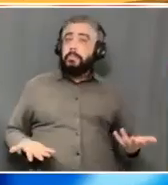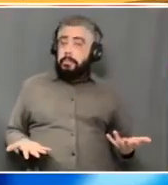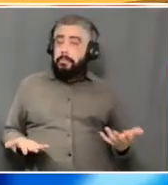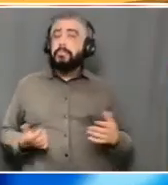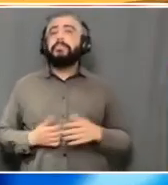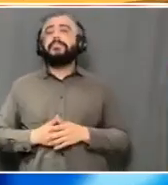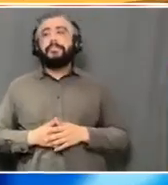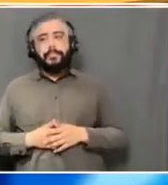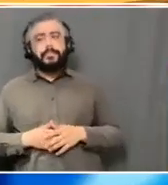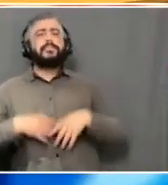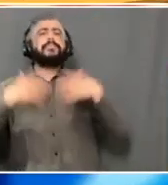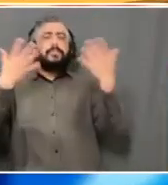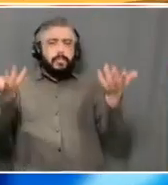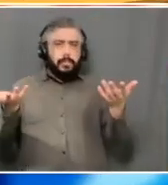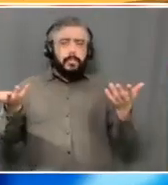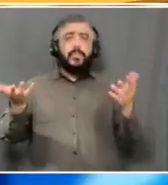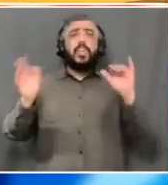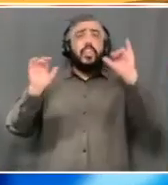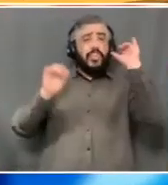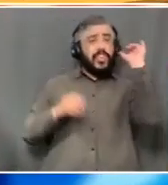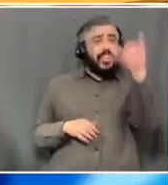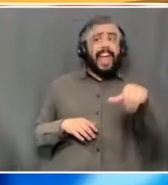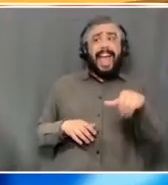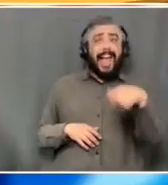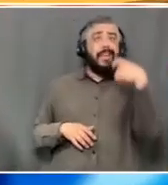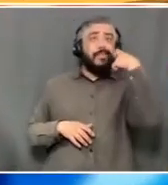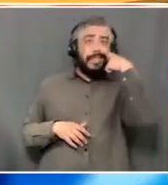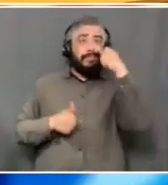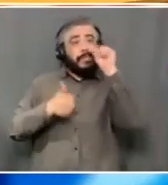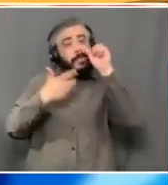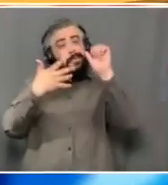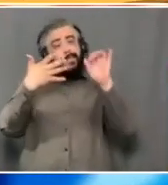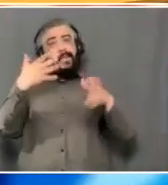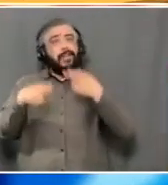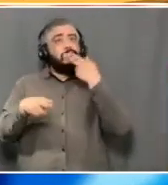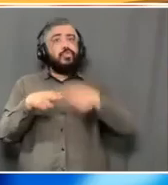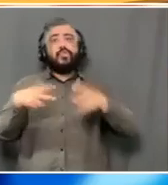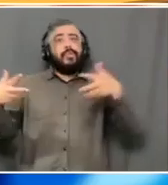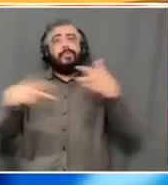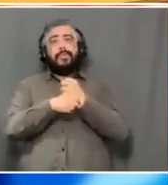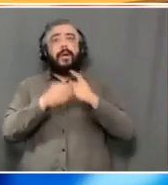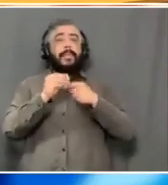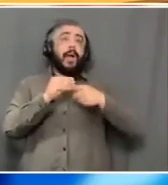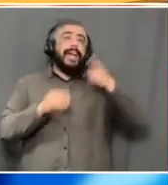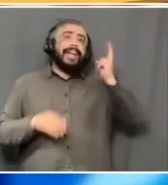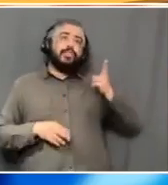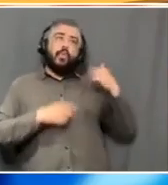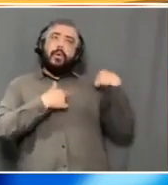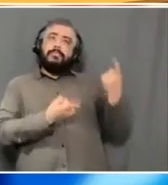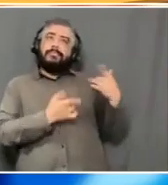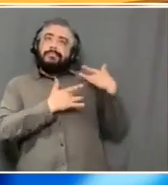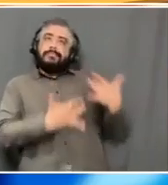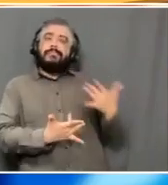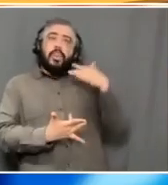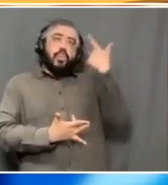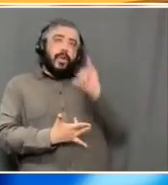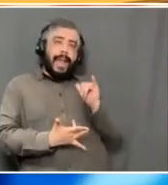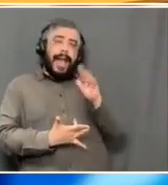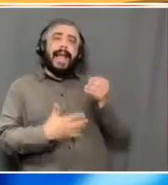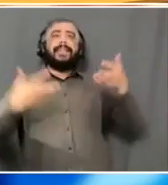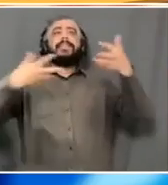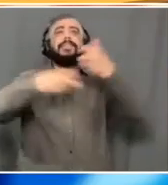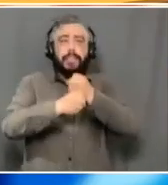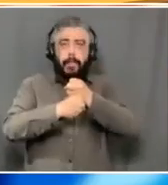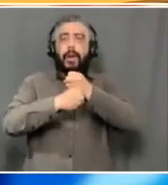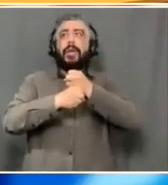So that is a quick overview again of kind of historical trends and how, again, in summary, that like many